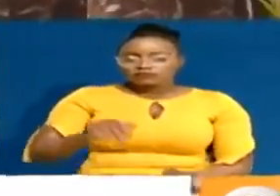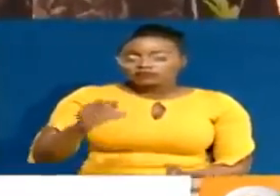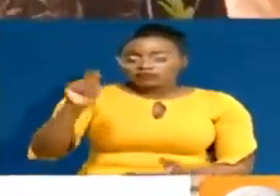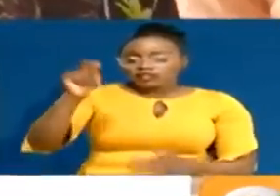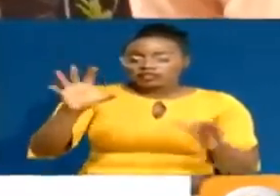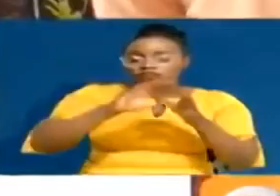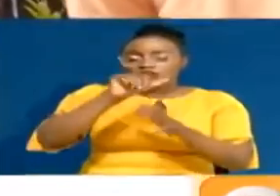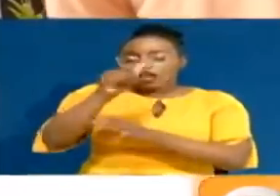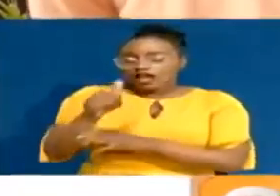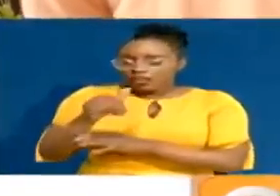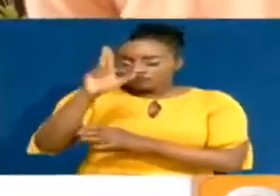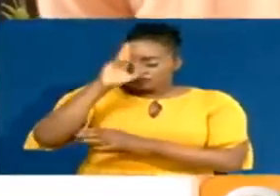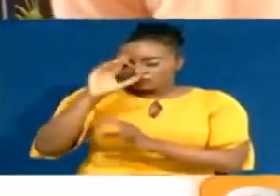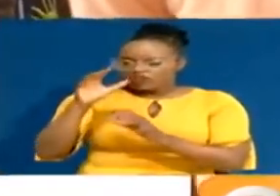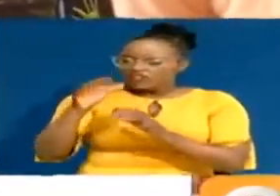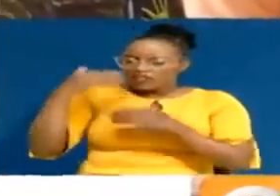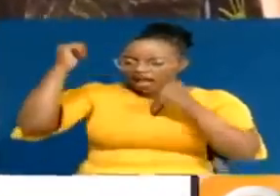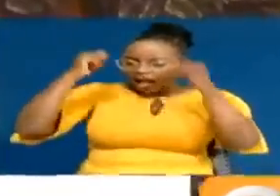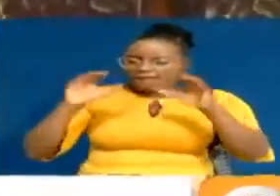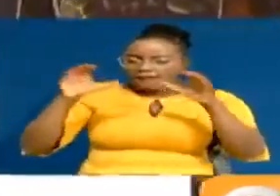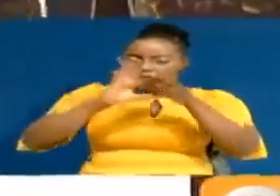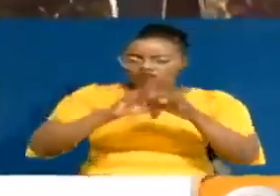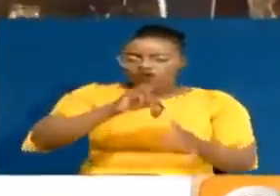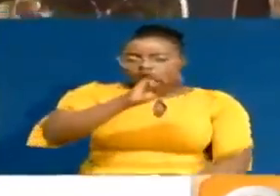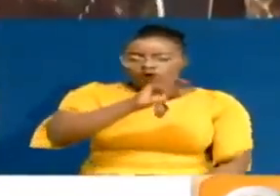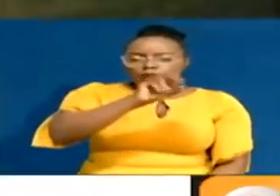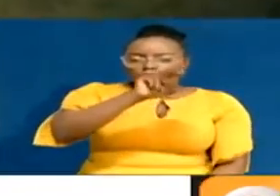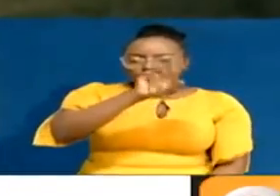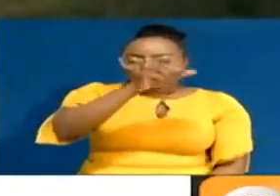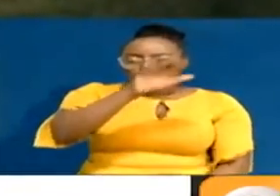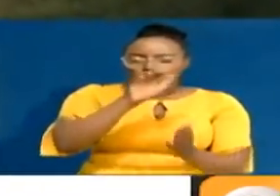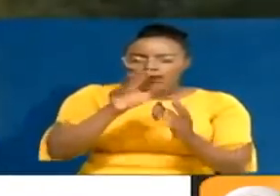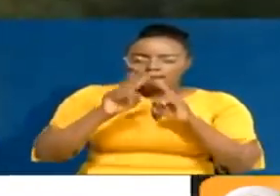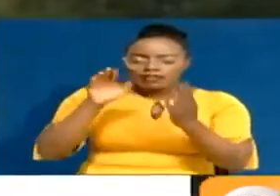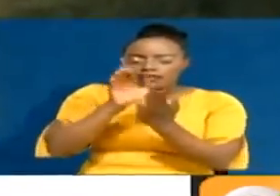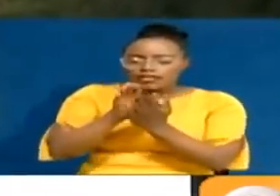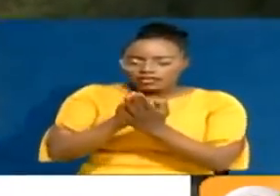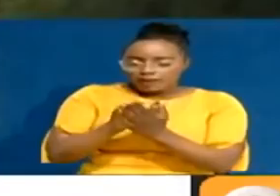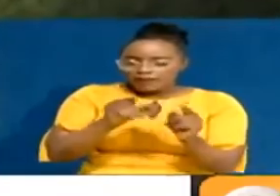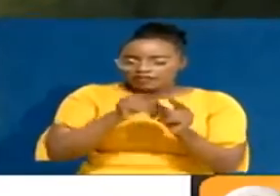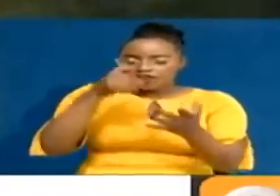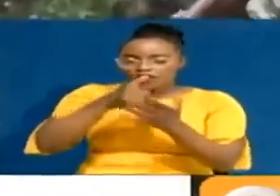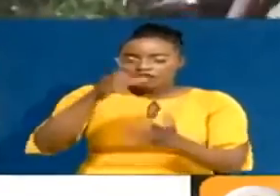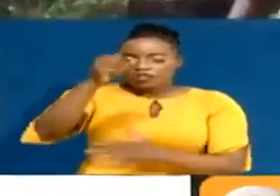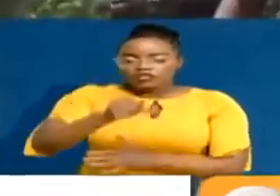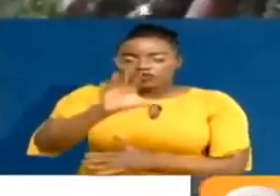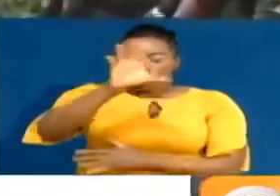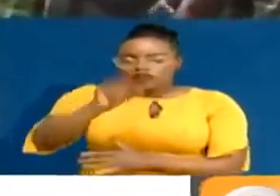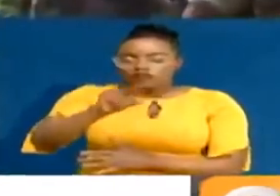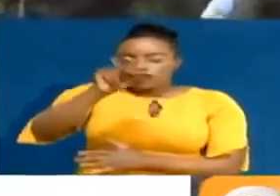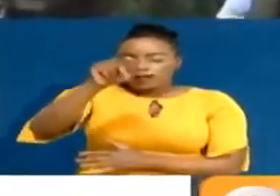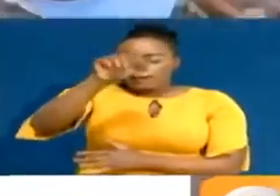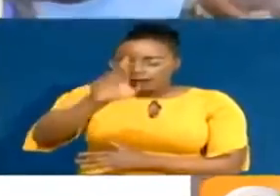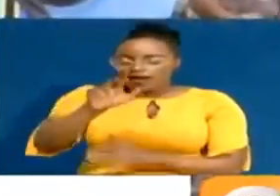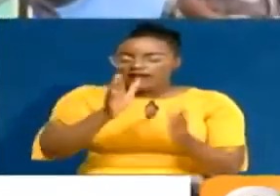Kenya joins other troop contributing countries into the MONUSCO peacekeeping mission in the Congo, including South Africa, Nepal